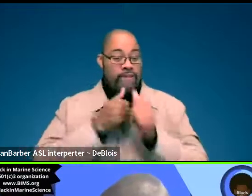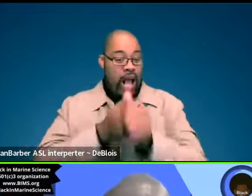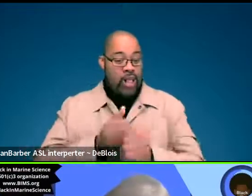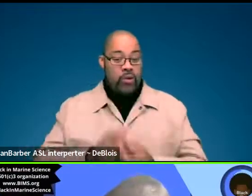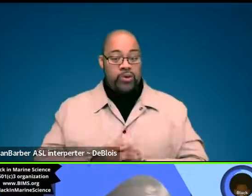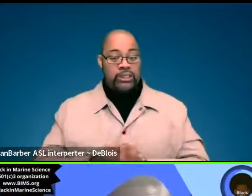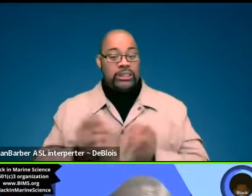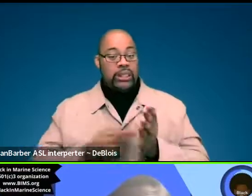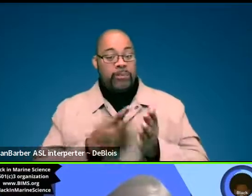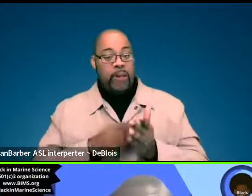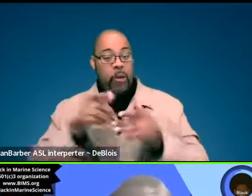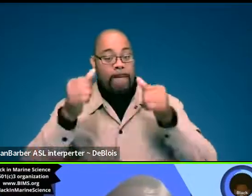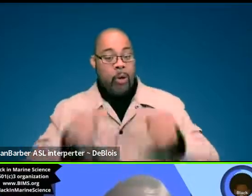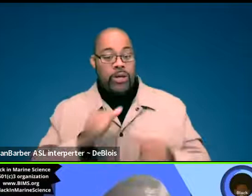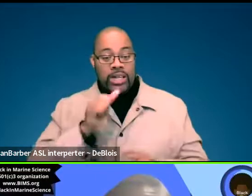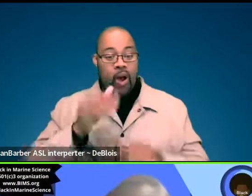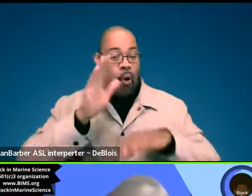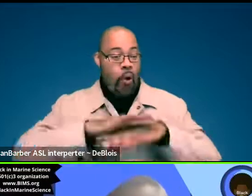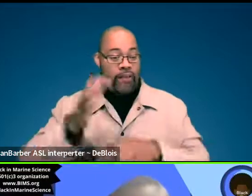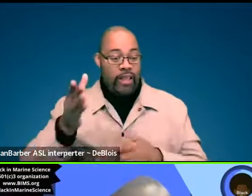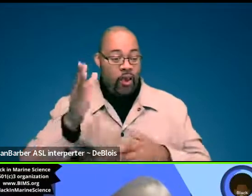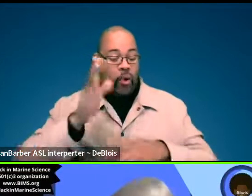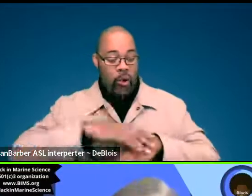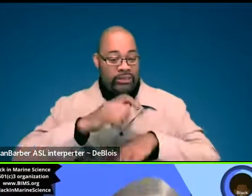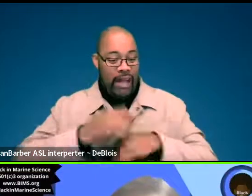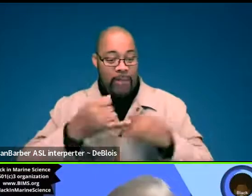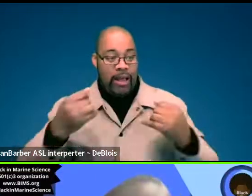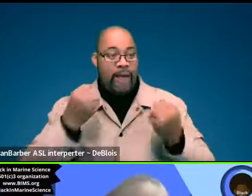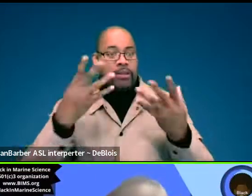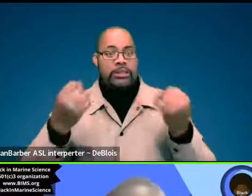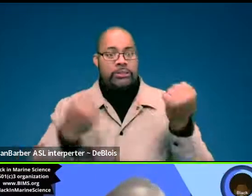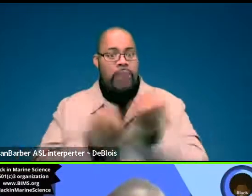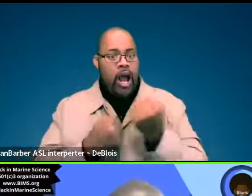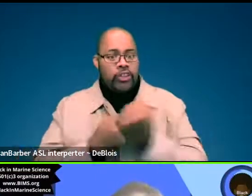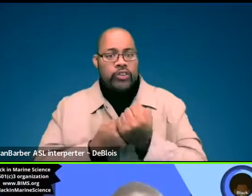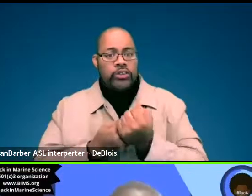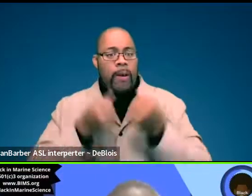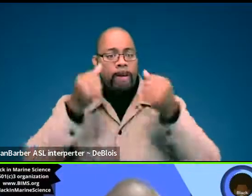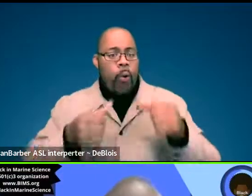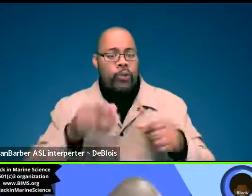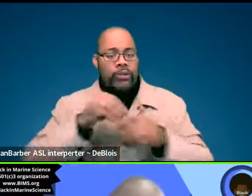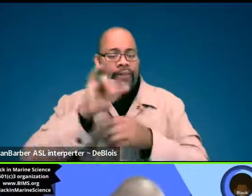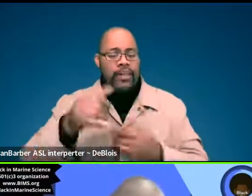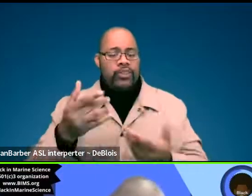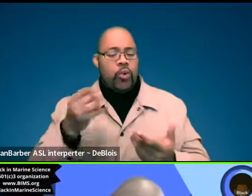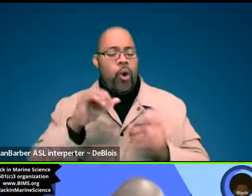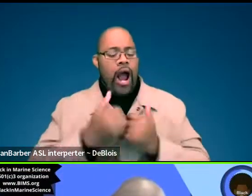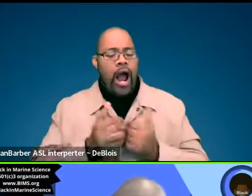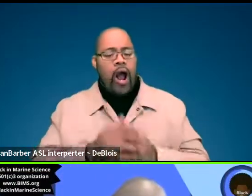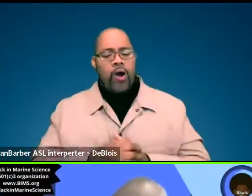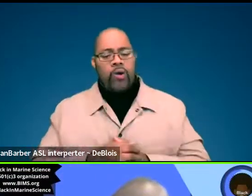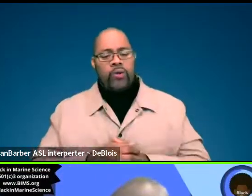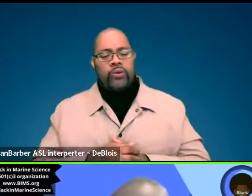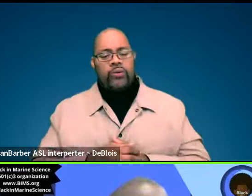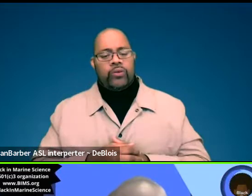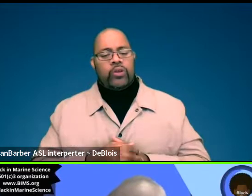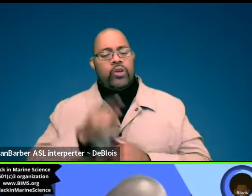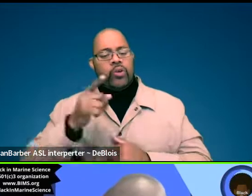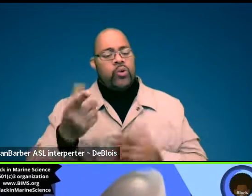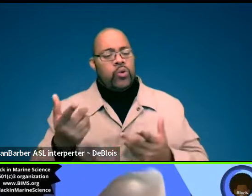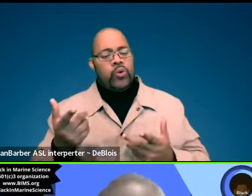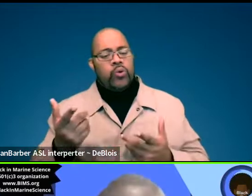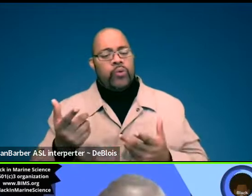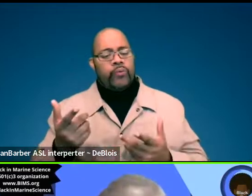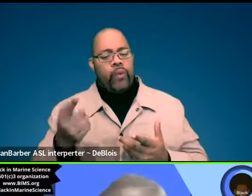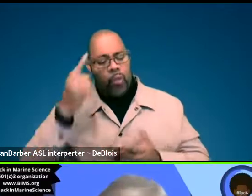follow, sometimes your posts aren't even on their timeline. There's so many sponsored posts within there. And so how have you all,